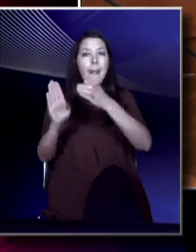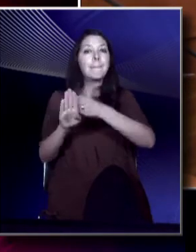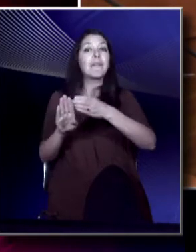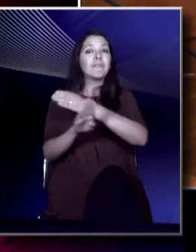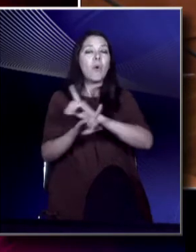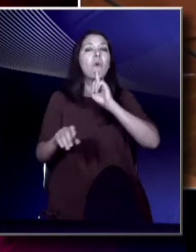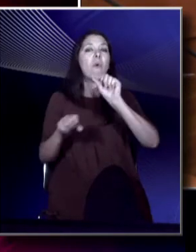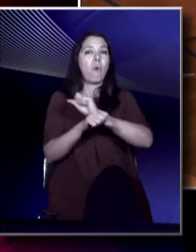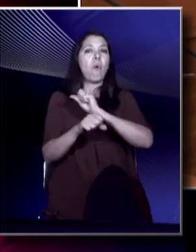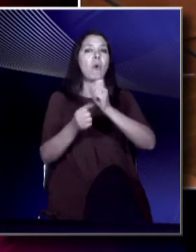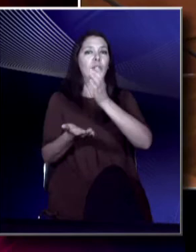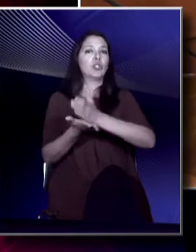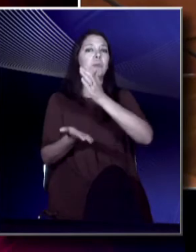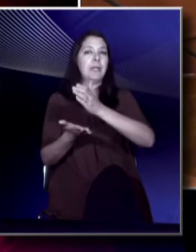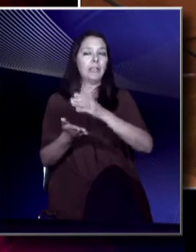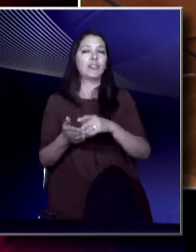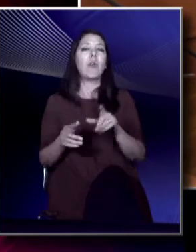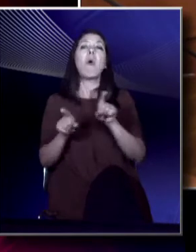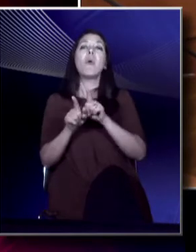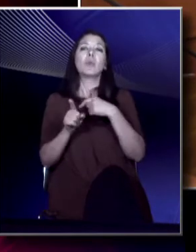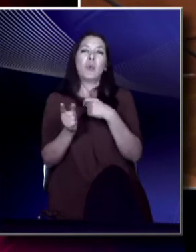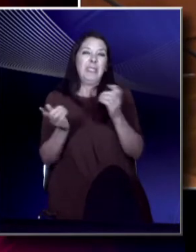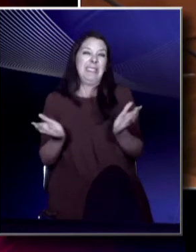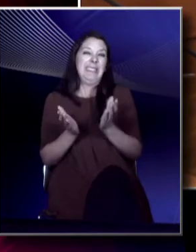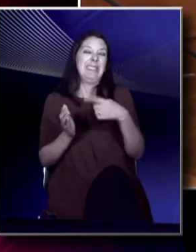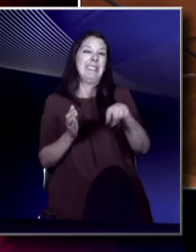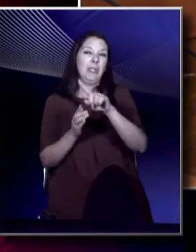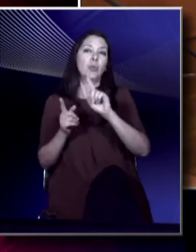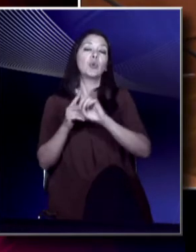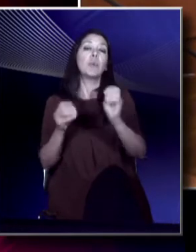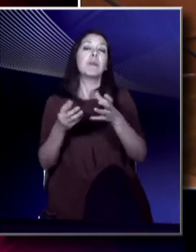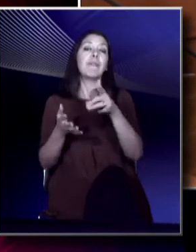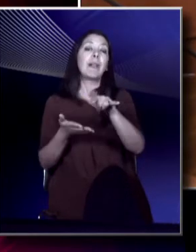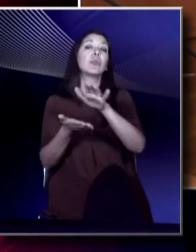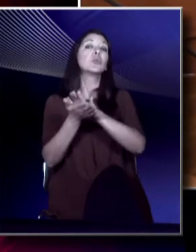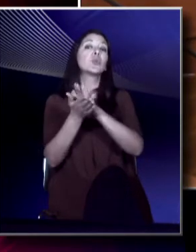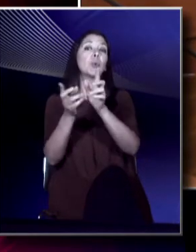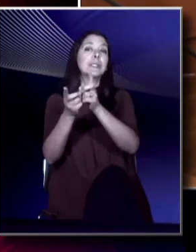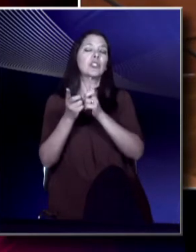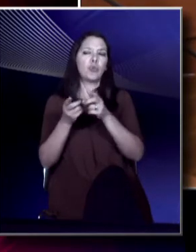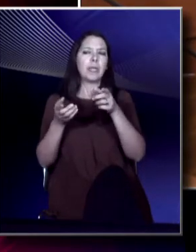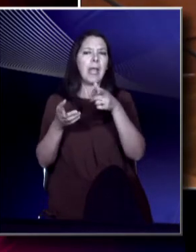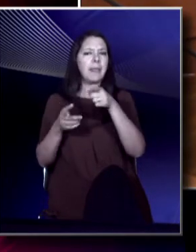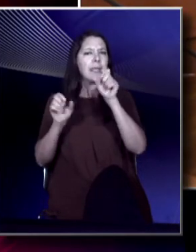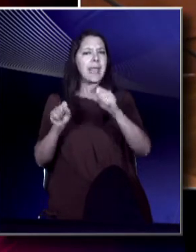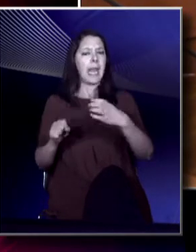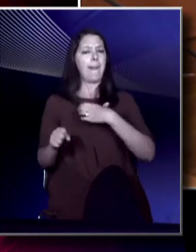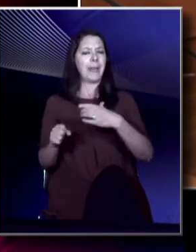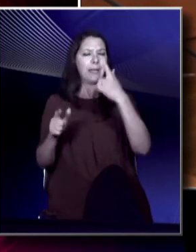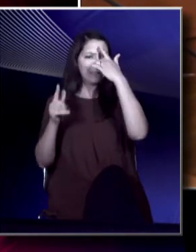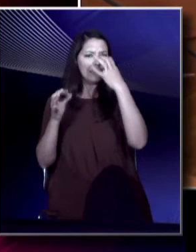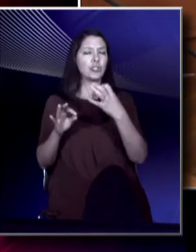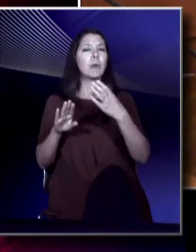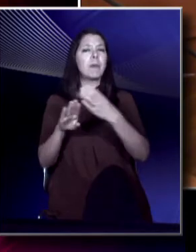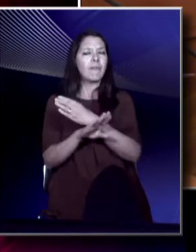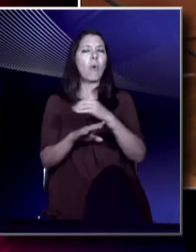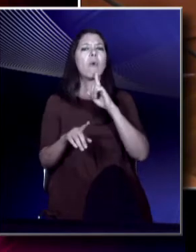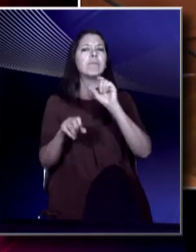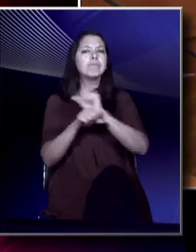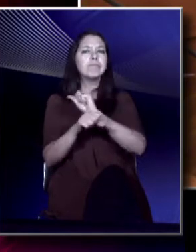termination. I would also urge you to give school districts an opportunity to appeal that decision before services were cut